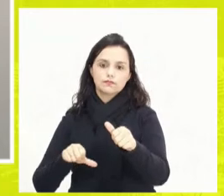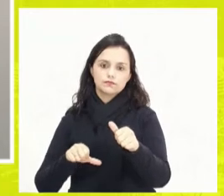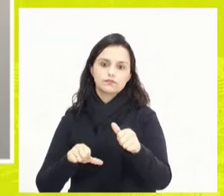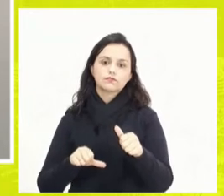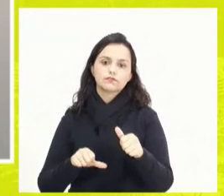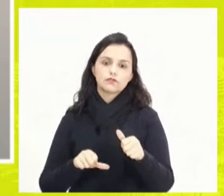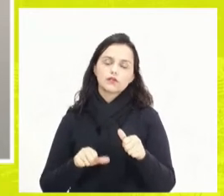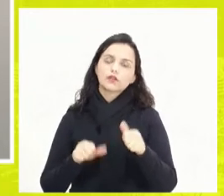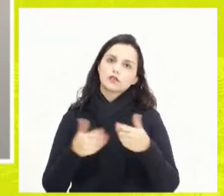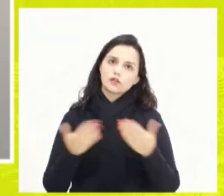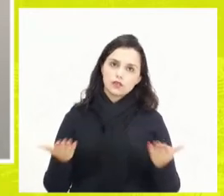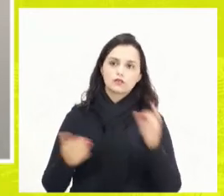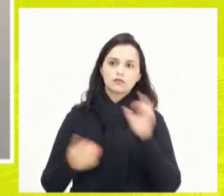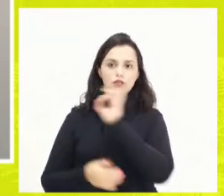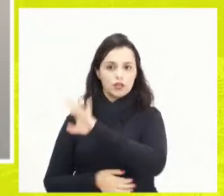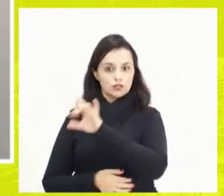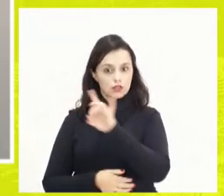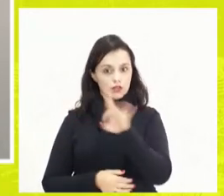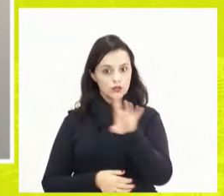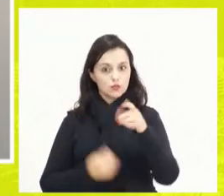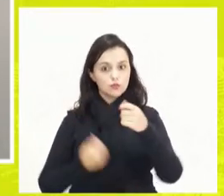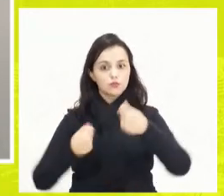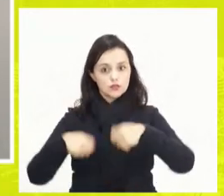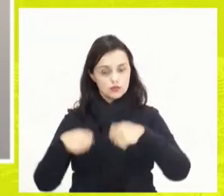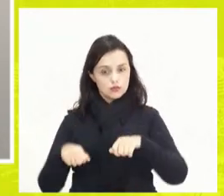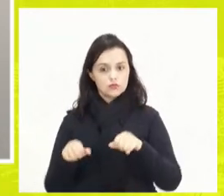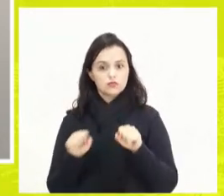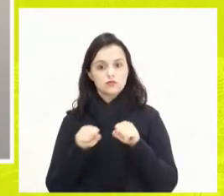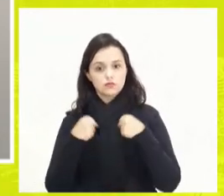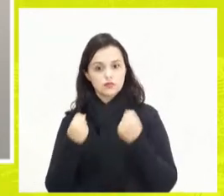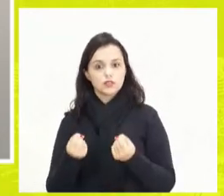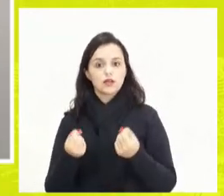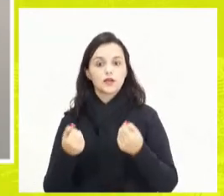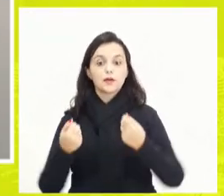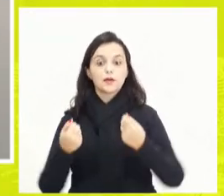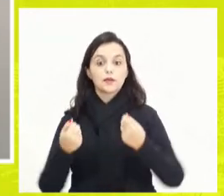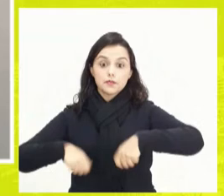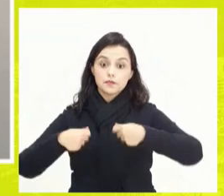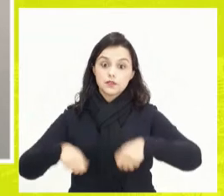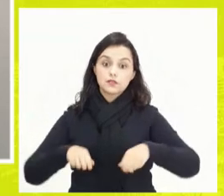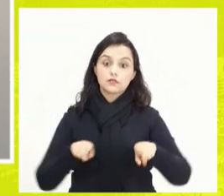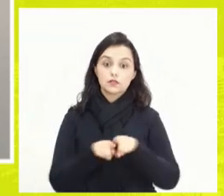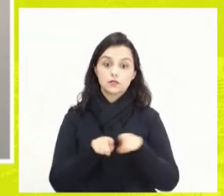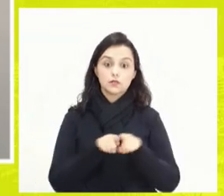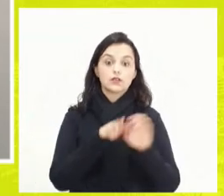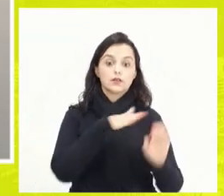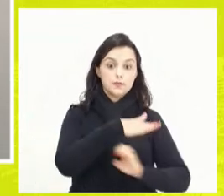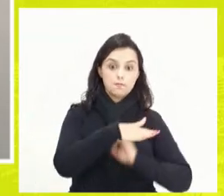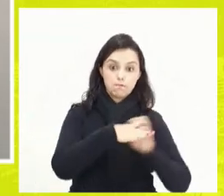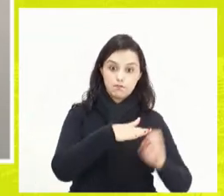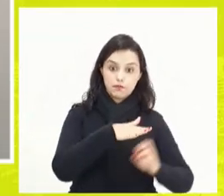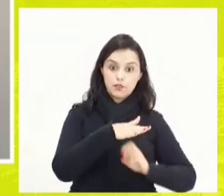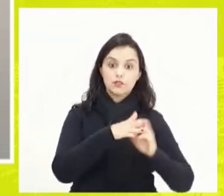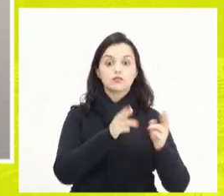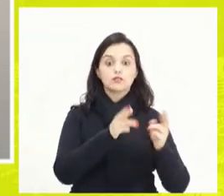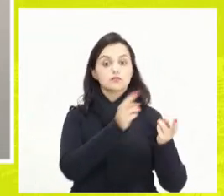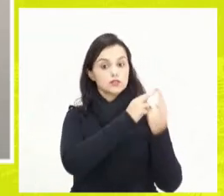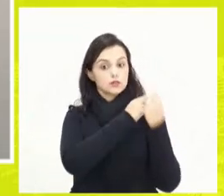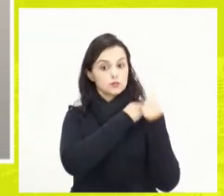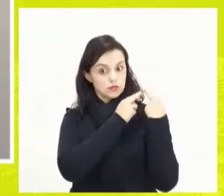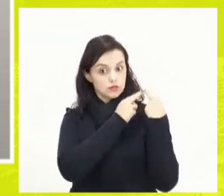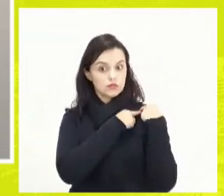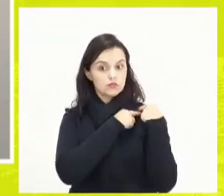course you need a visual action but you need a responsibility and they care by the entire